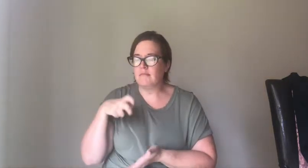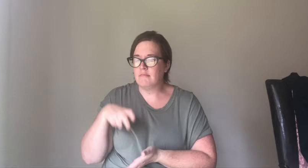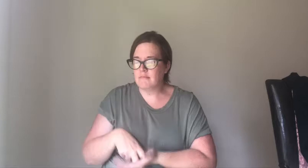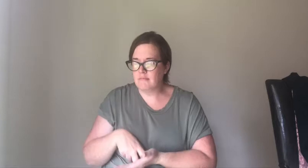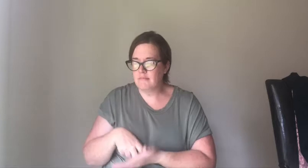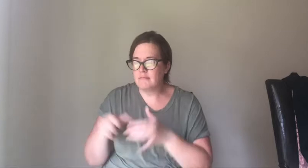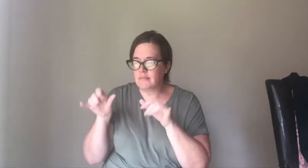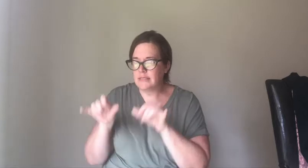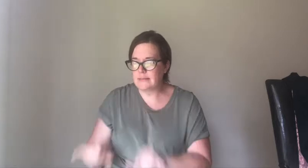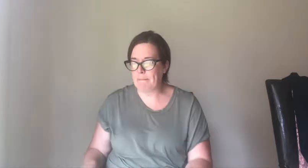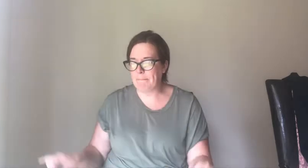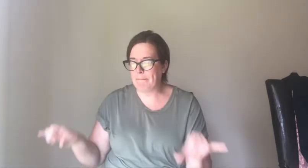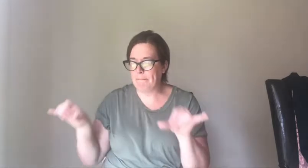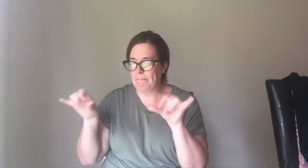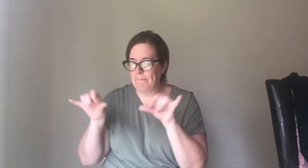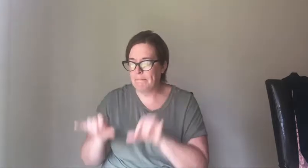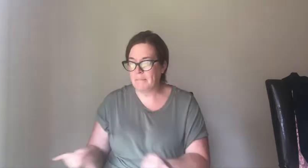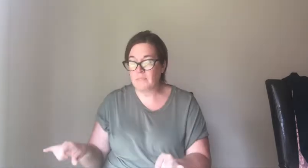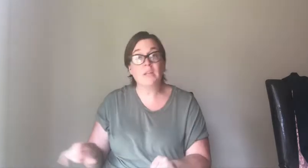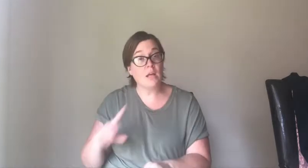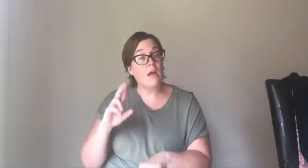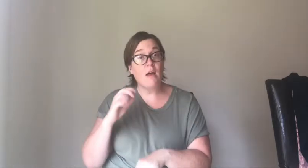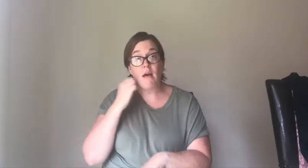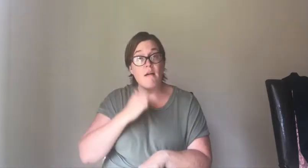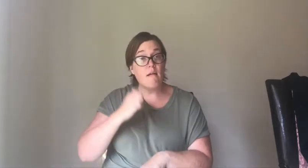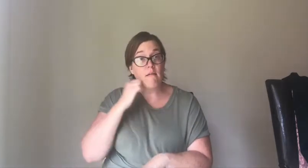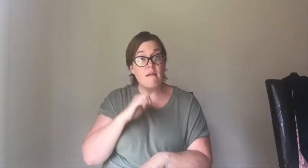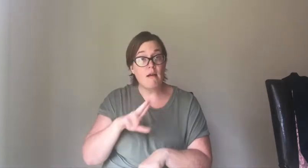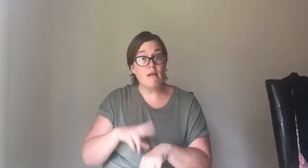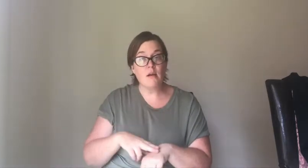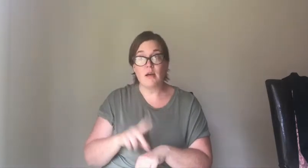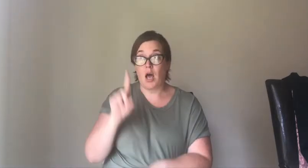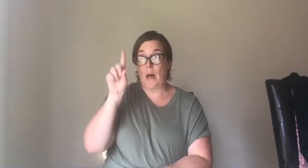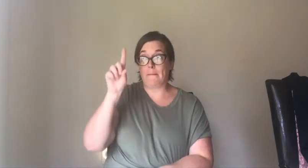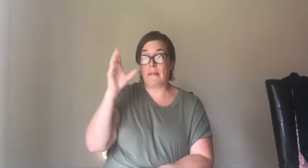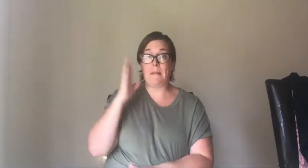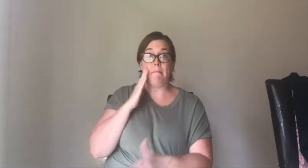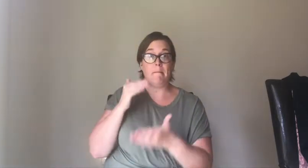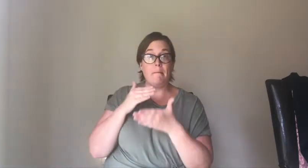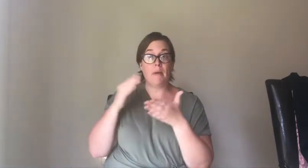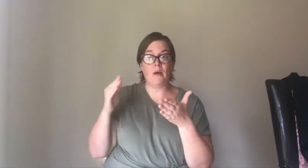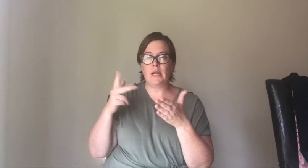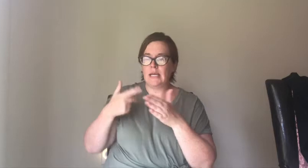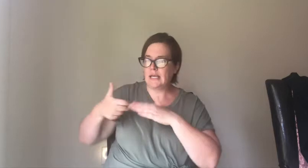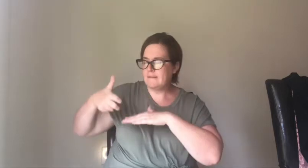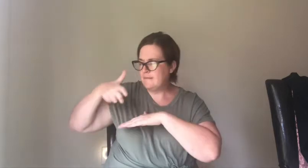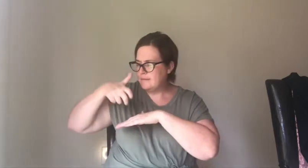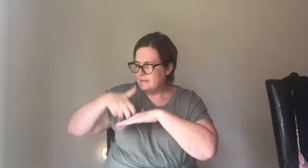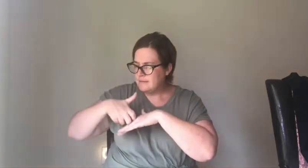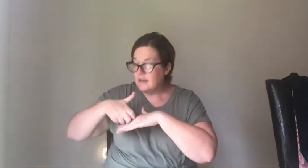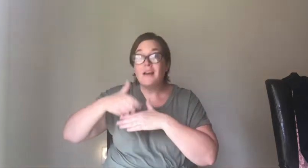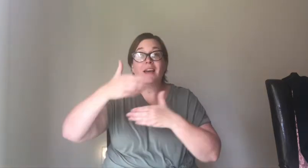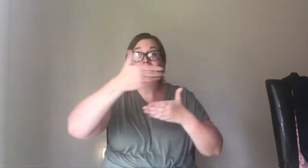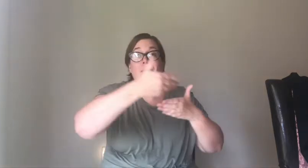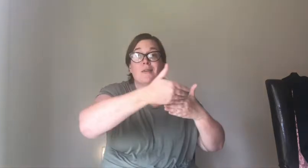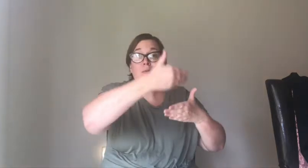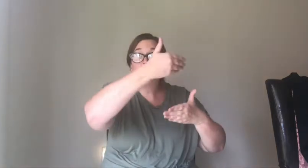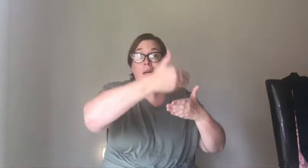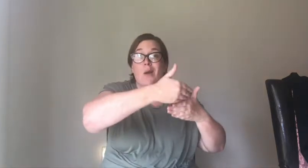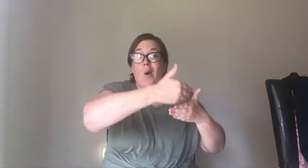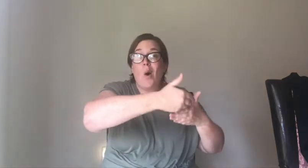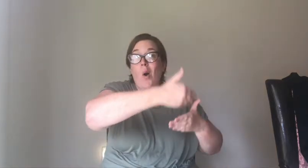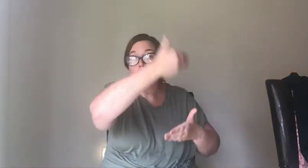end of the story, when he's just giving testimony to what God did for him. It's the only time he talks. He